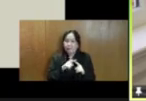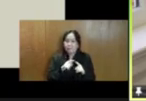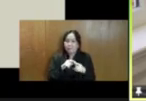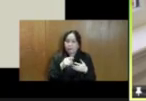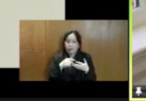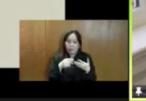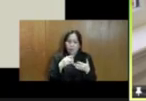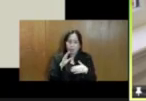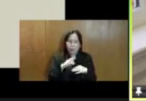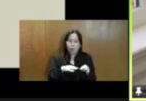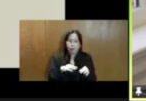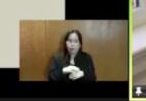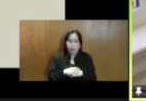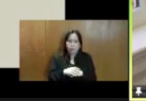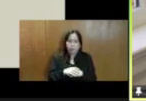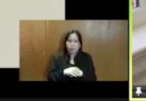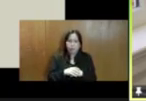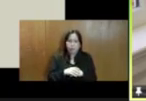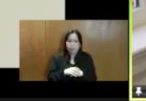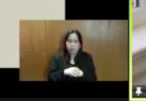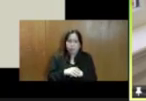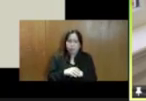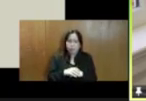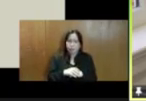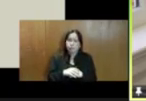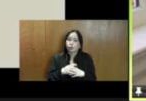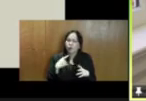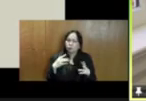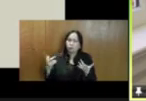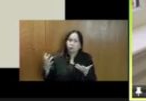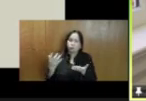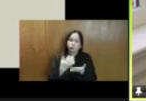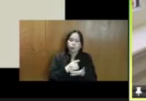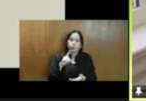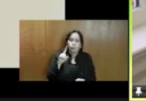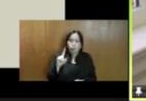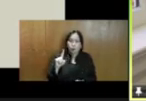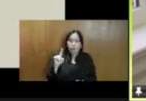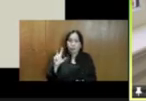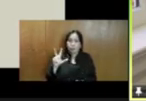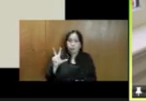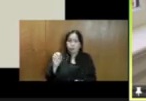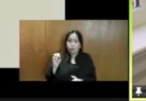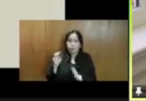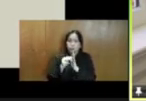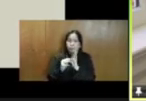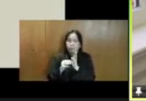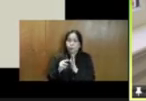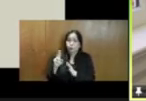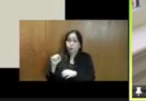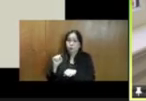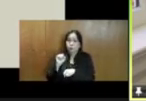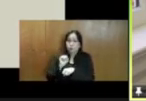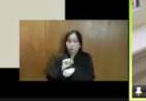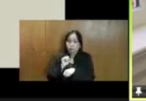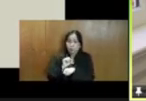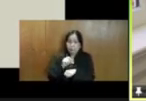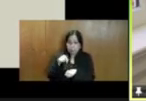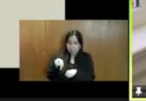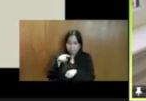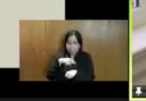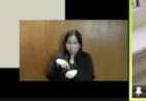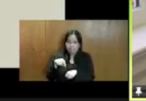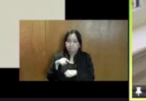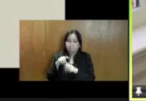called Lightcast has scraped all of this data for us. So we have about 130 million U.S. workers in our sample, and we